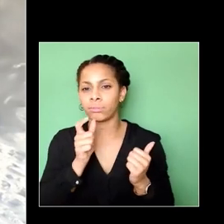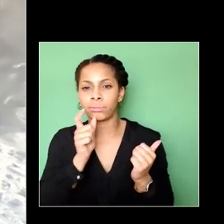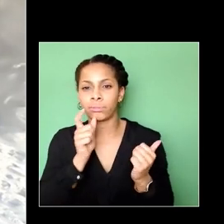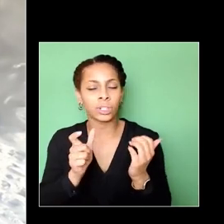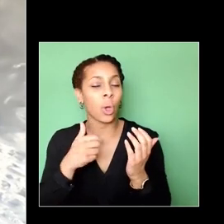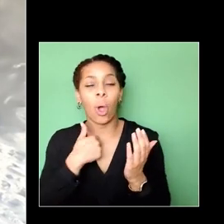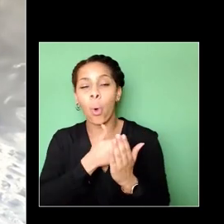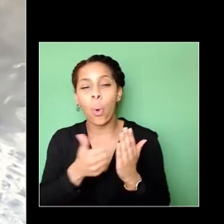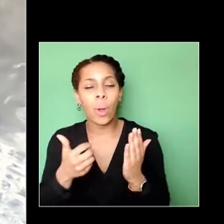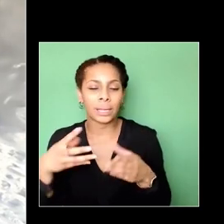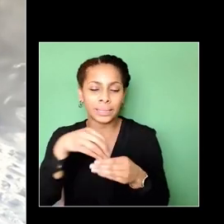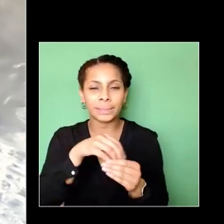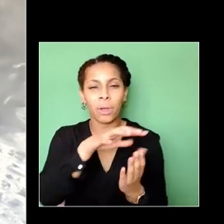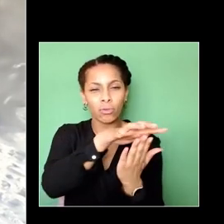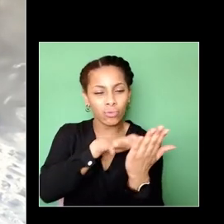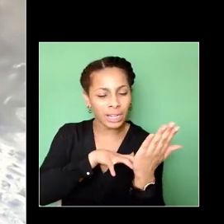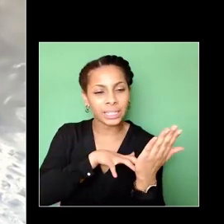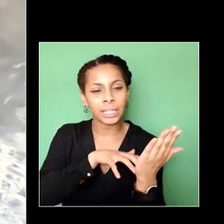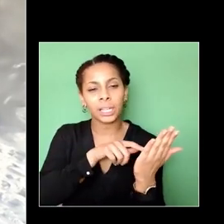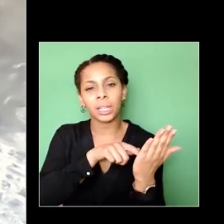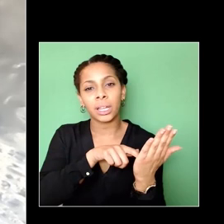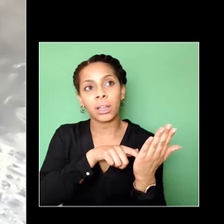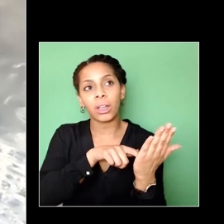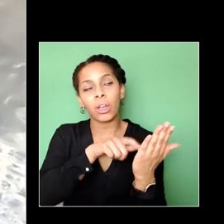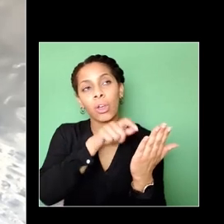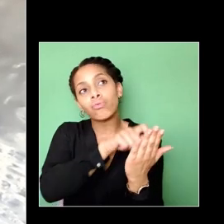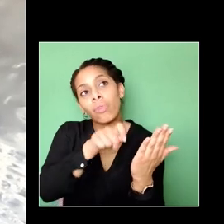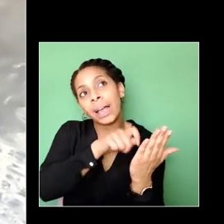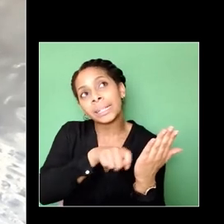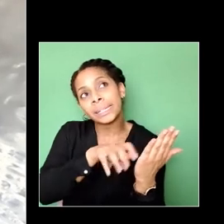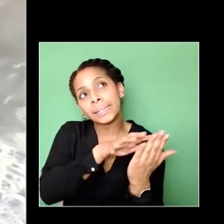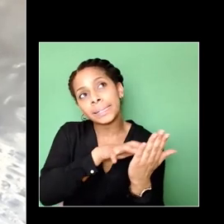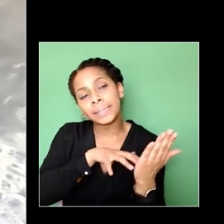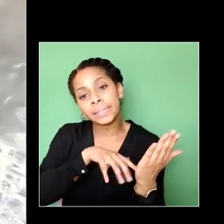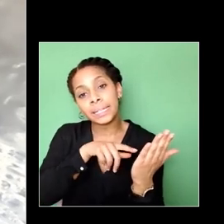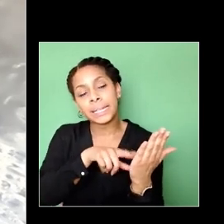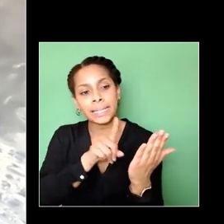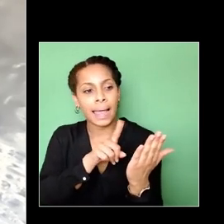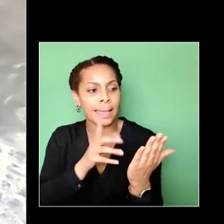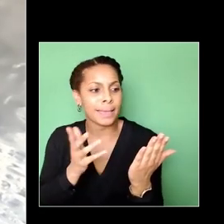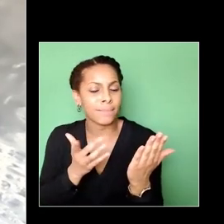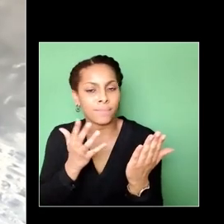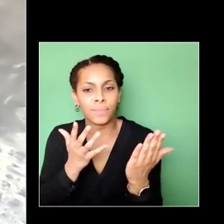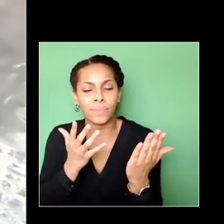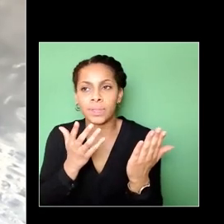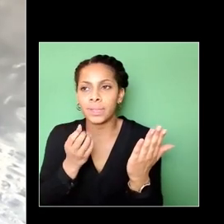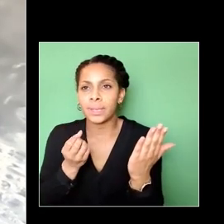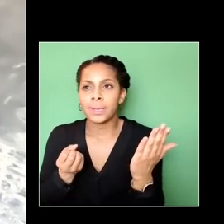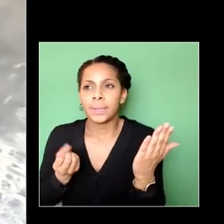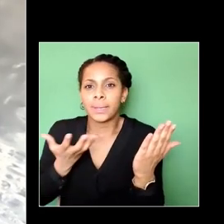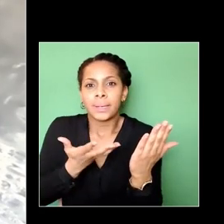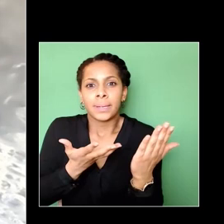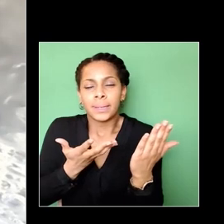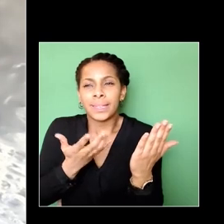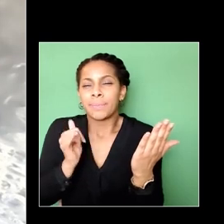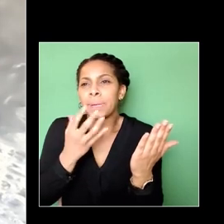writing is far more exercising another bone of mine, another sort of bee in my bonnet,